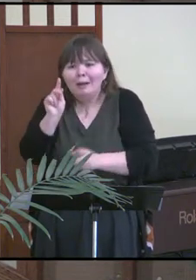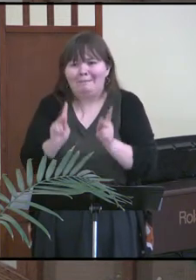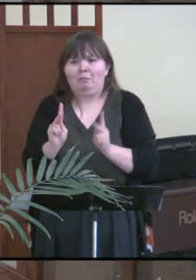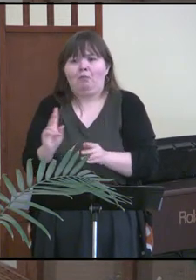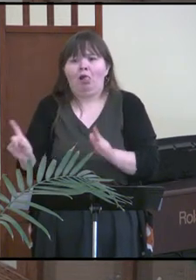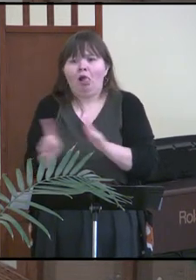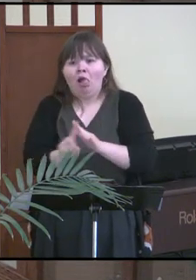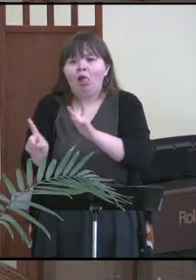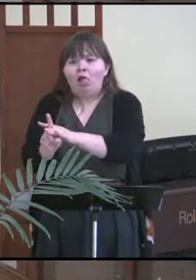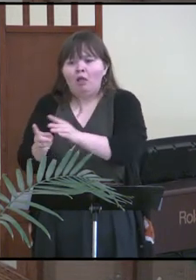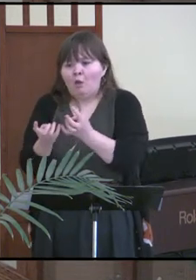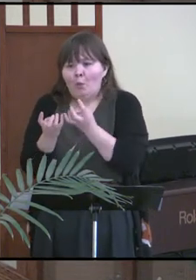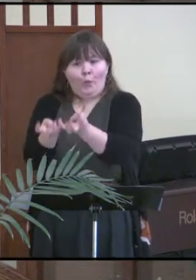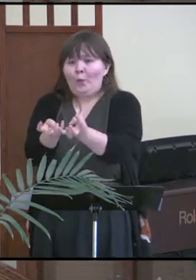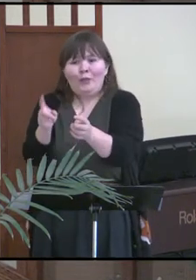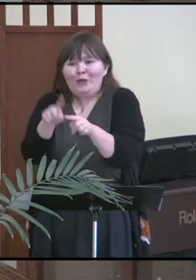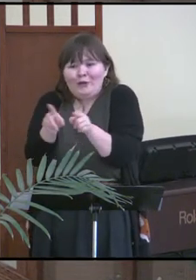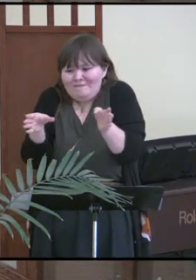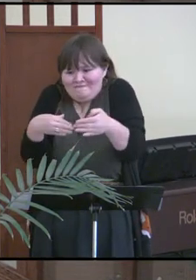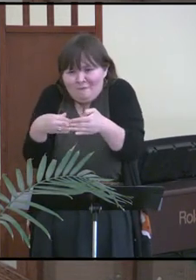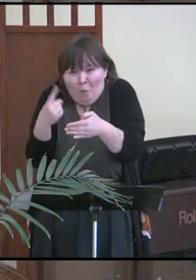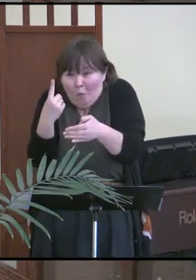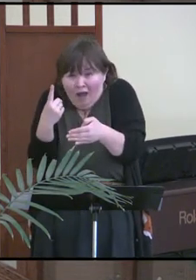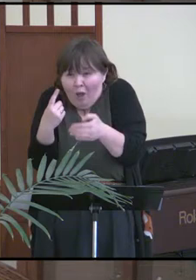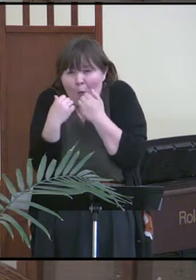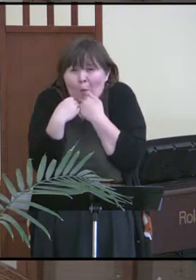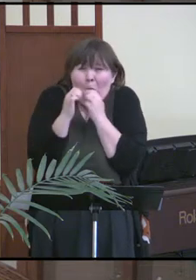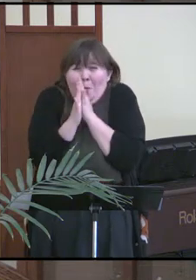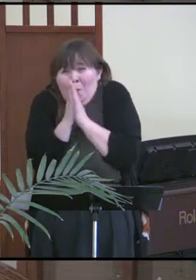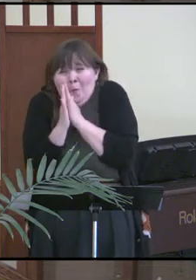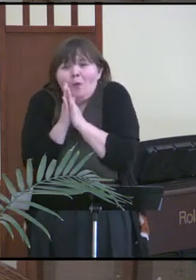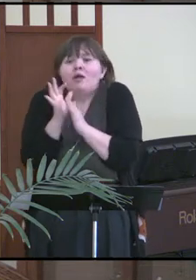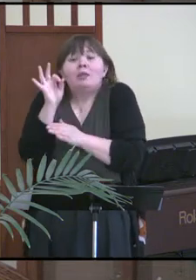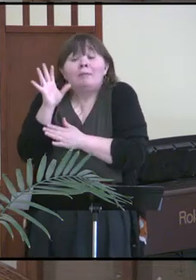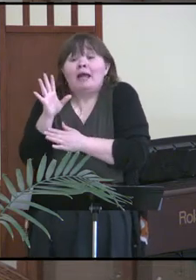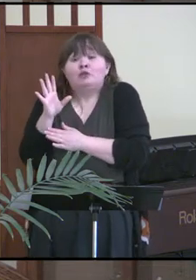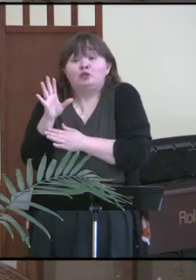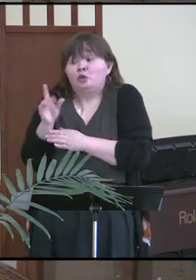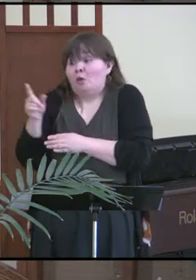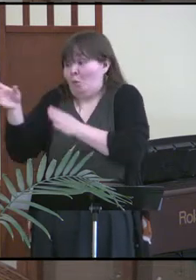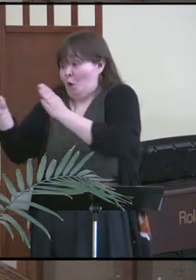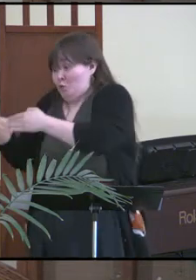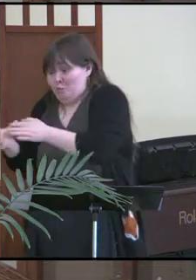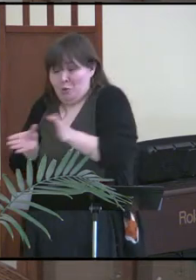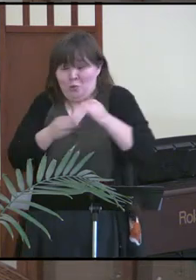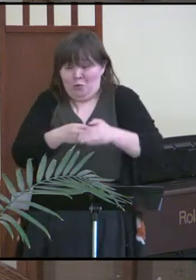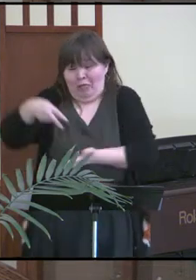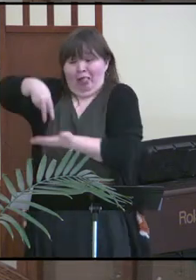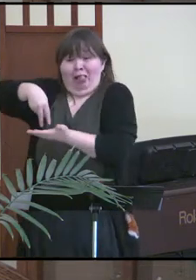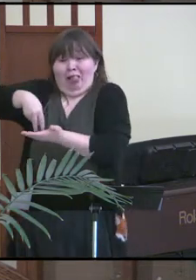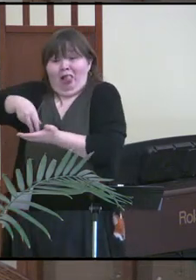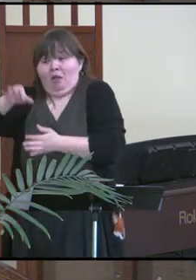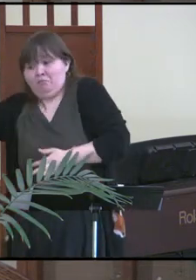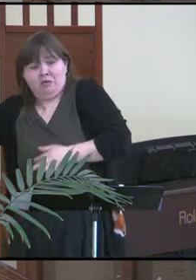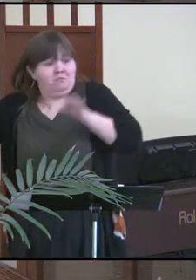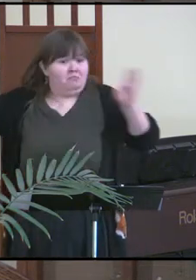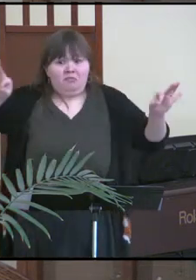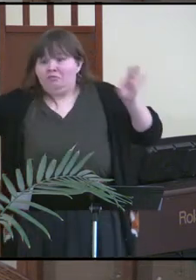farmhouse. And though they didn't fit in one room, Pastor Susan stood between two rooms and preached to